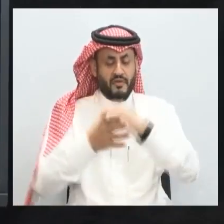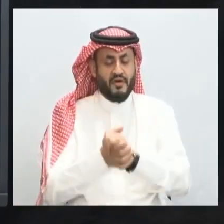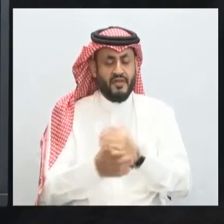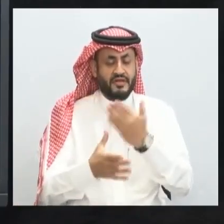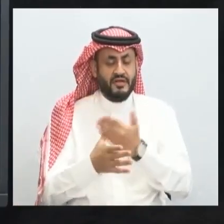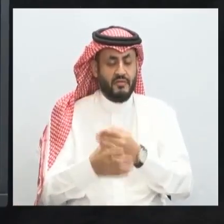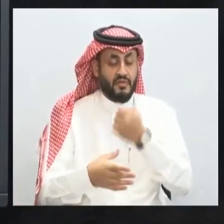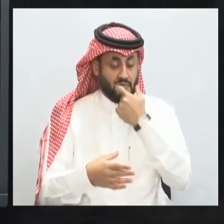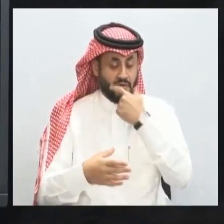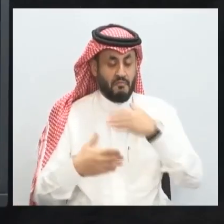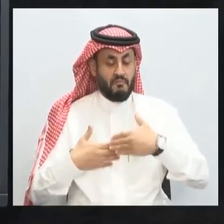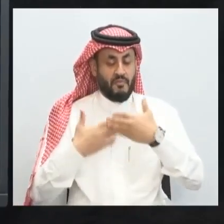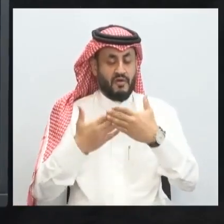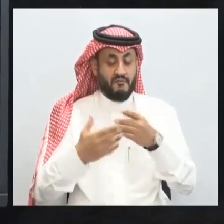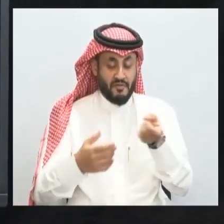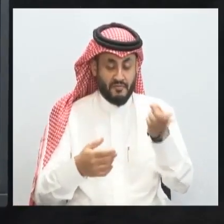confident because they are